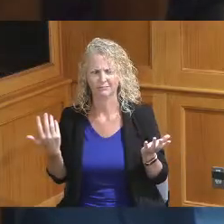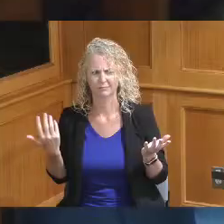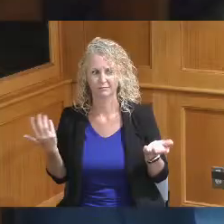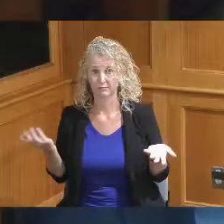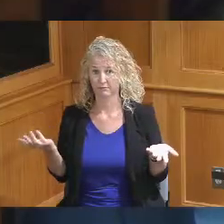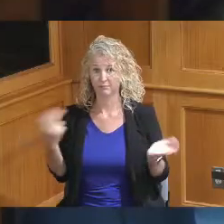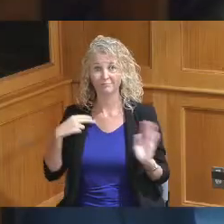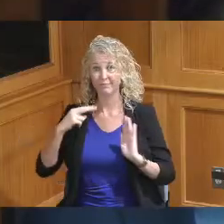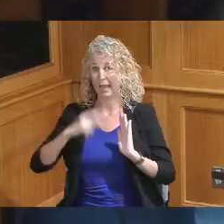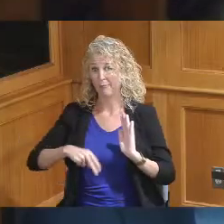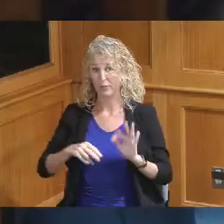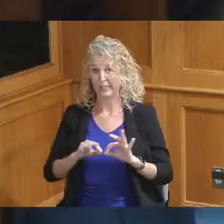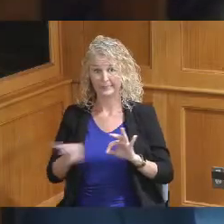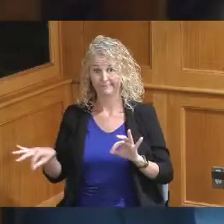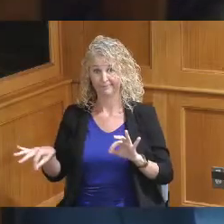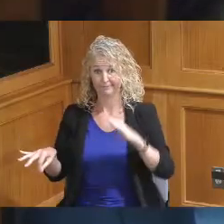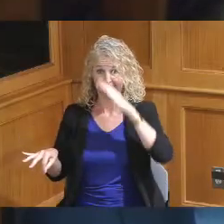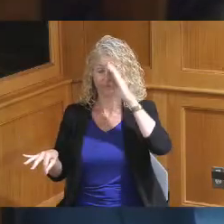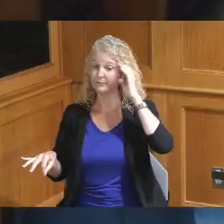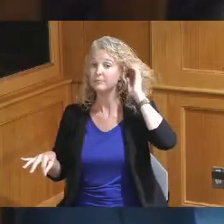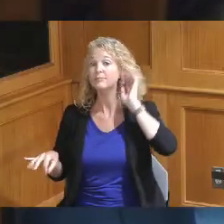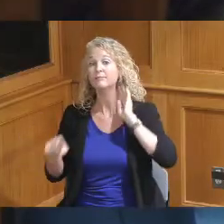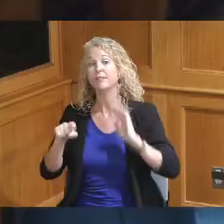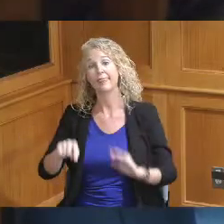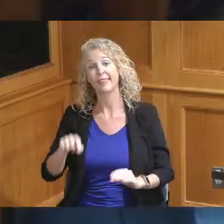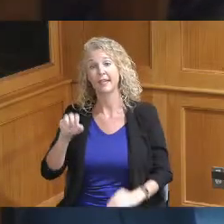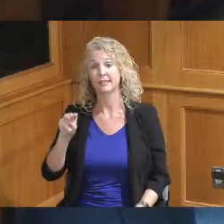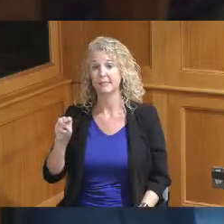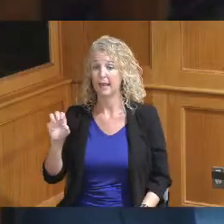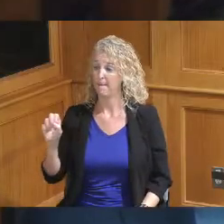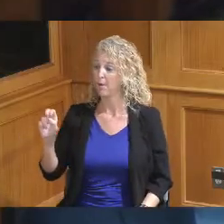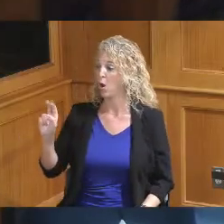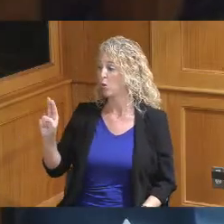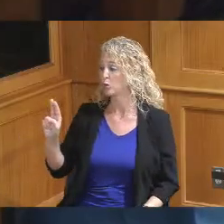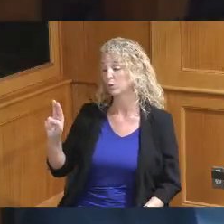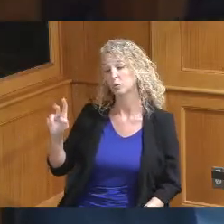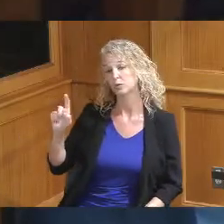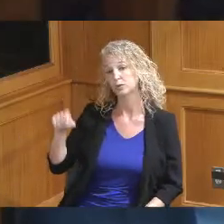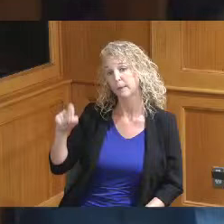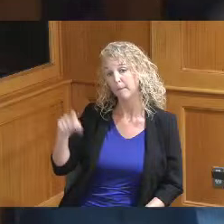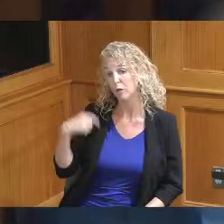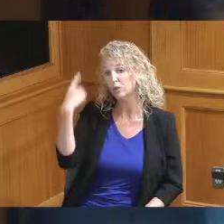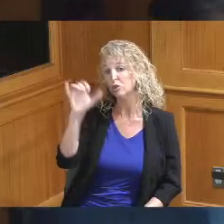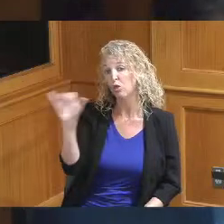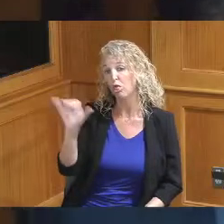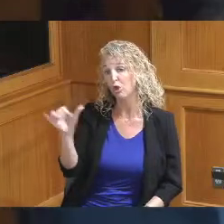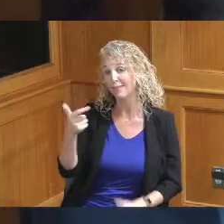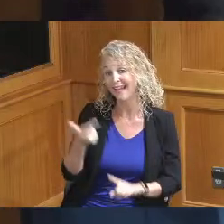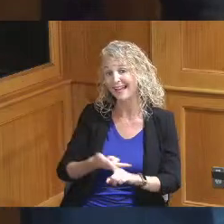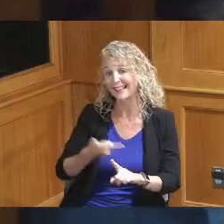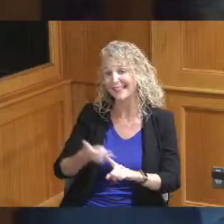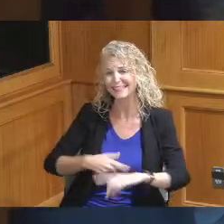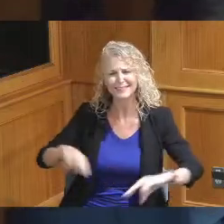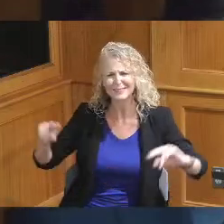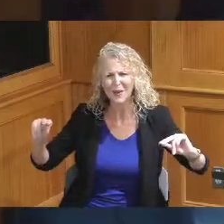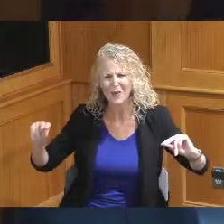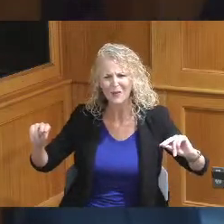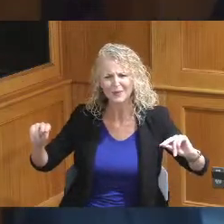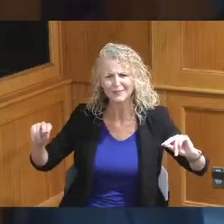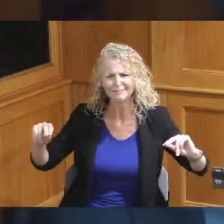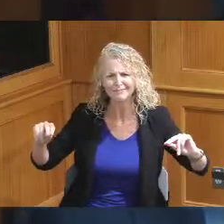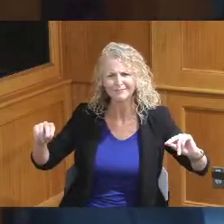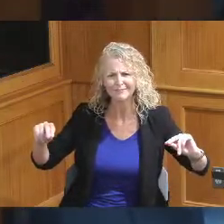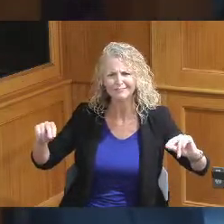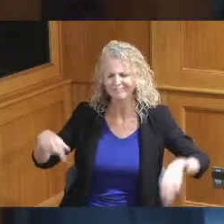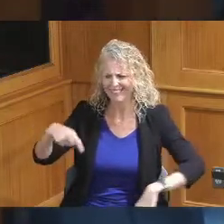I'm just reading what's in there. Nothing in this MOU is intended to, nor shall be deemed